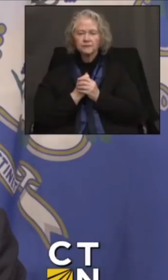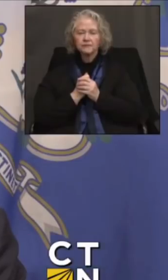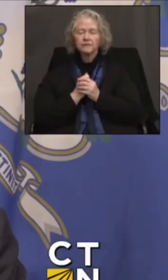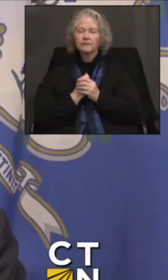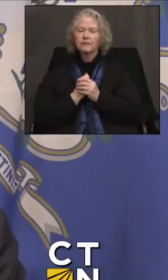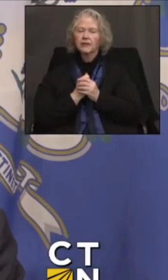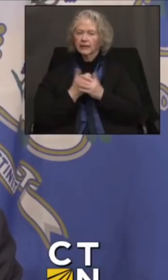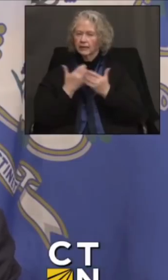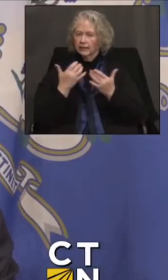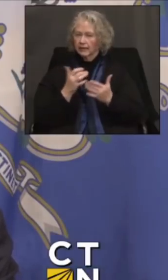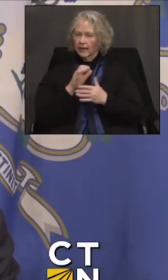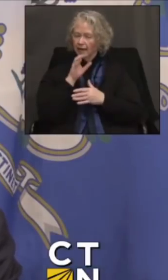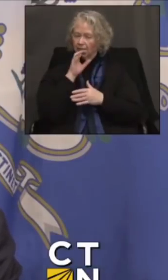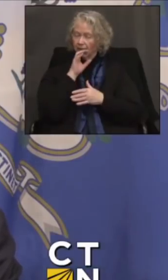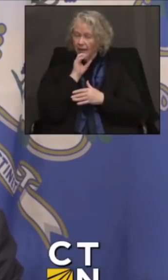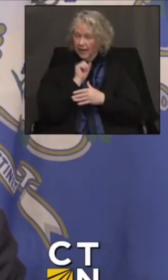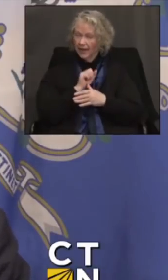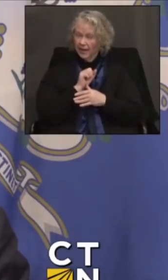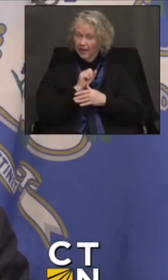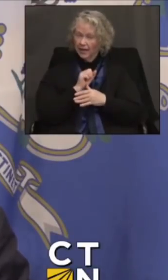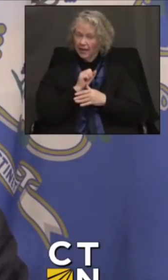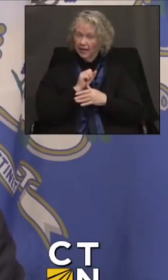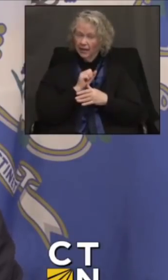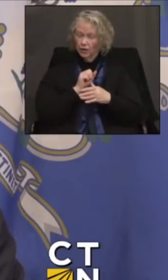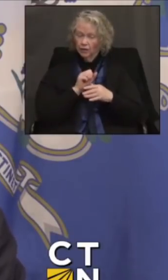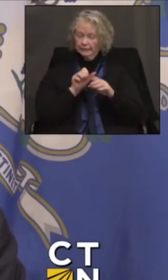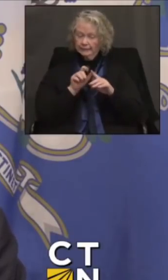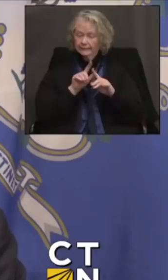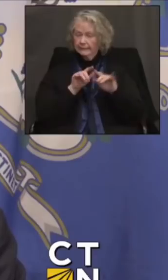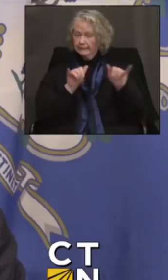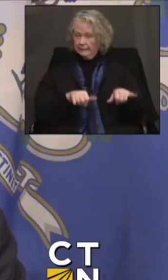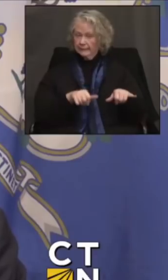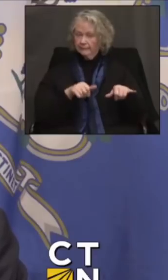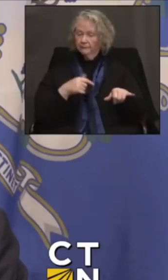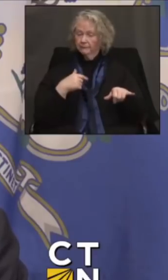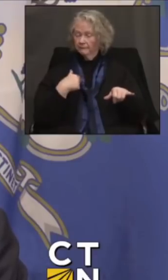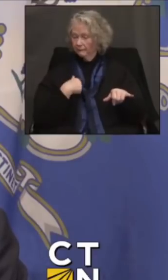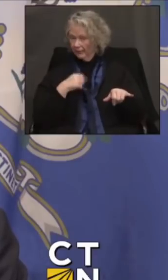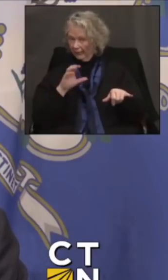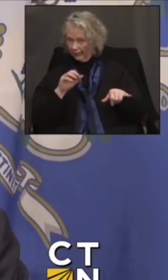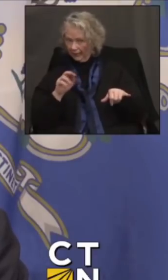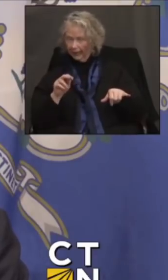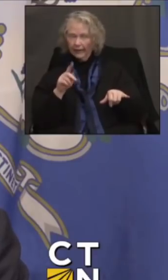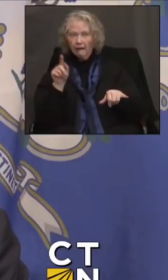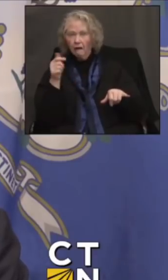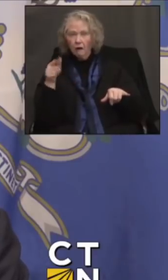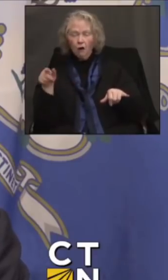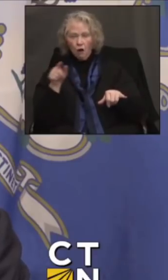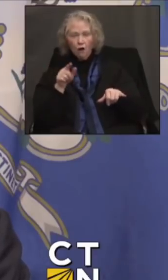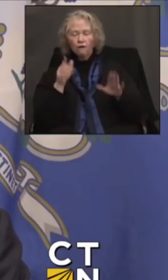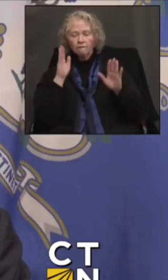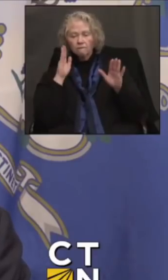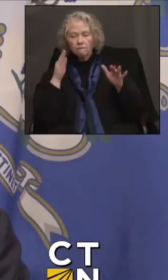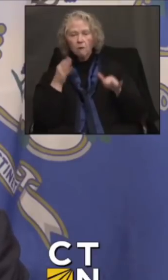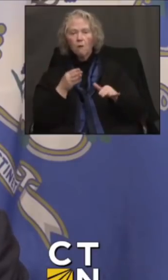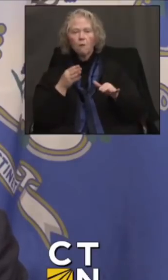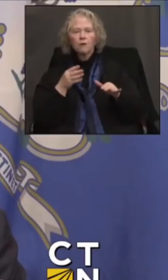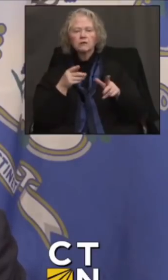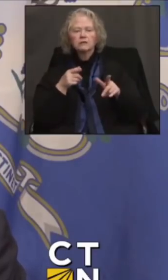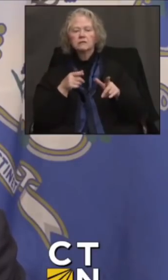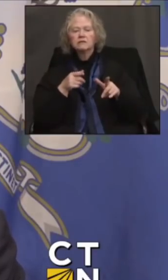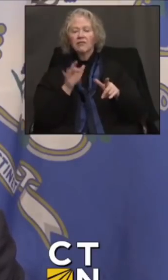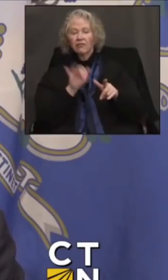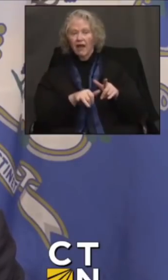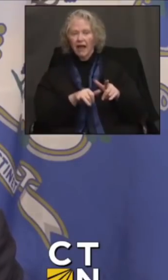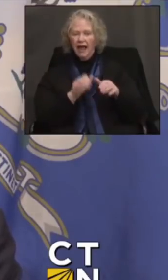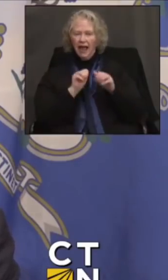The age-based system that Connecticut and a few other states have prioritized are making a difference. And they're